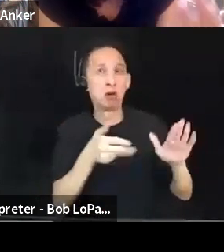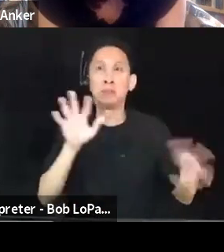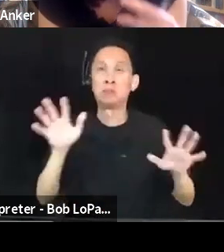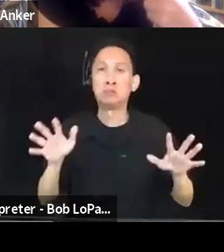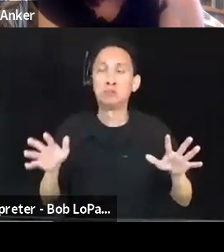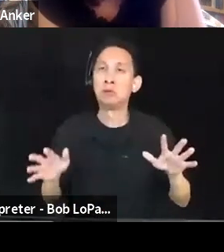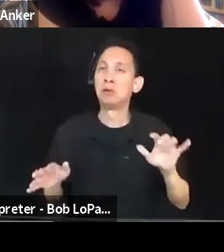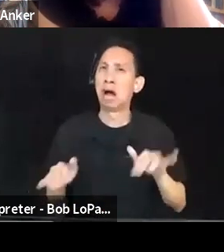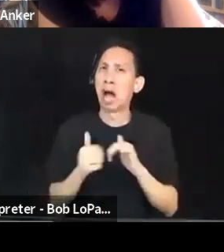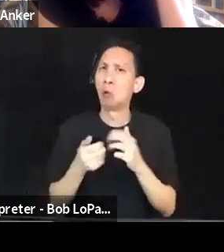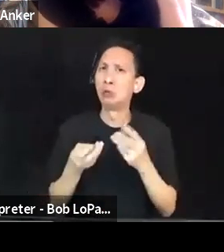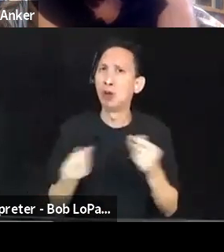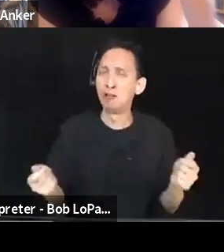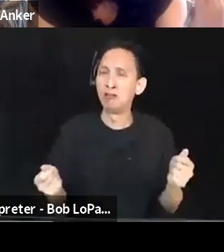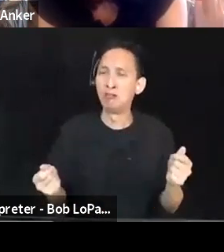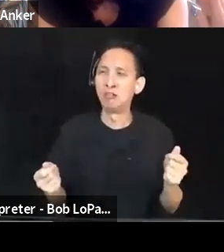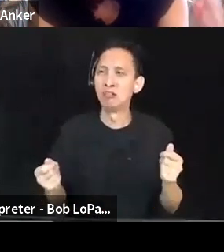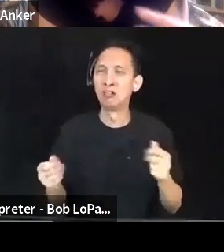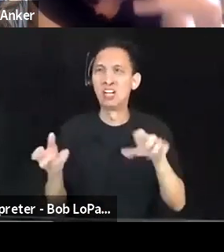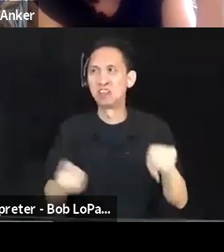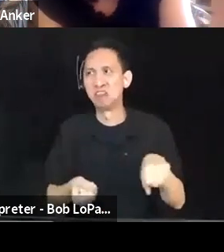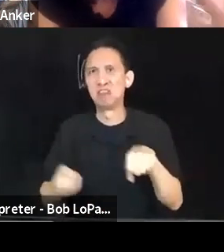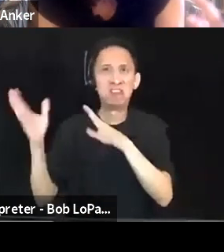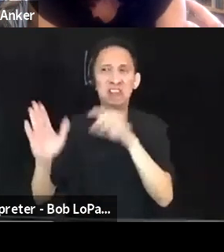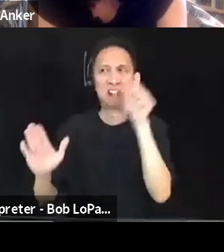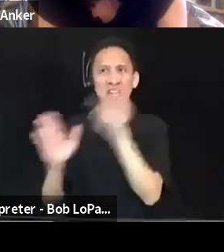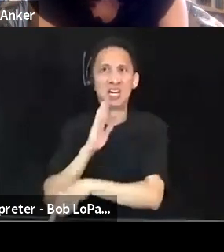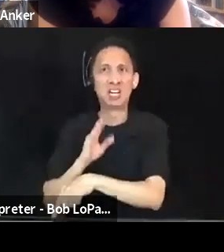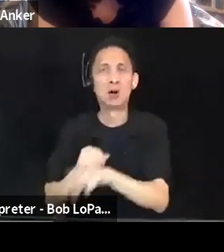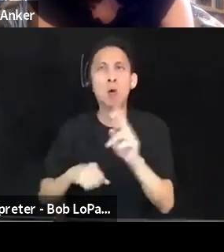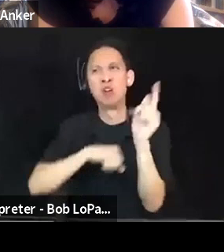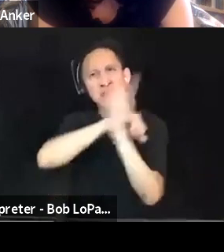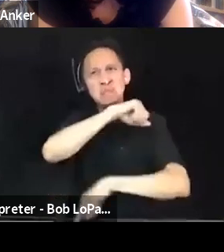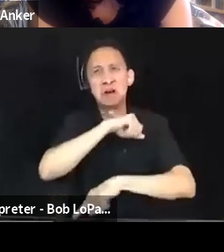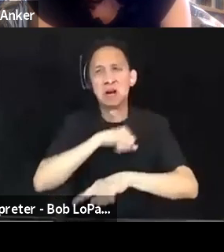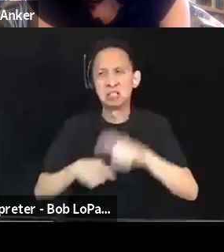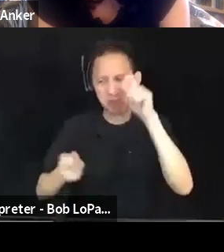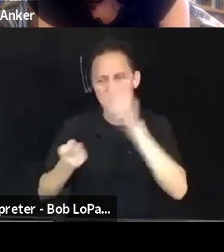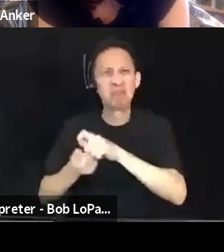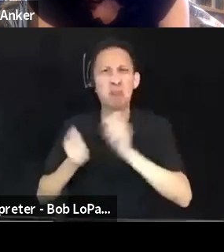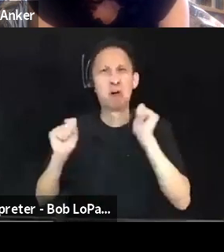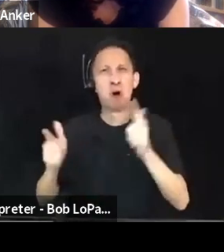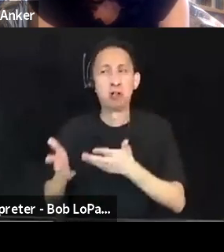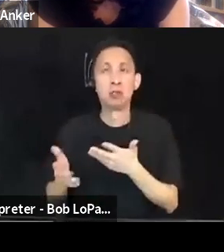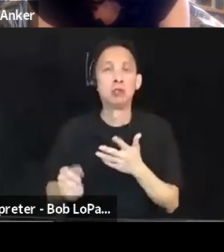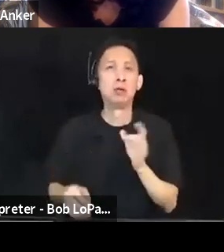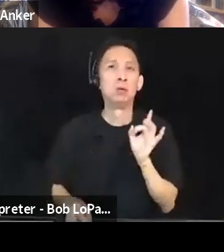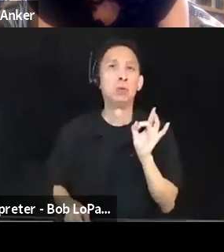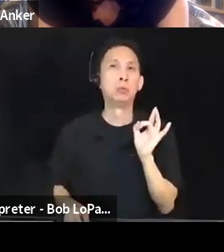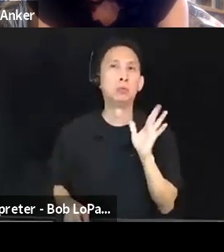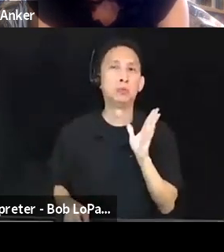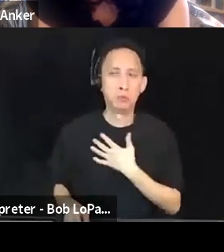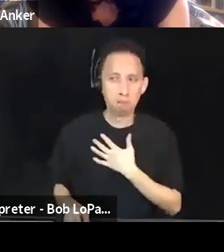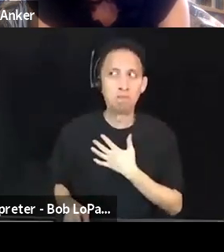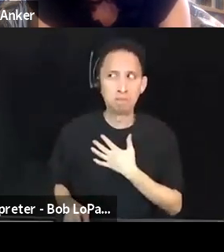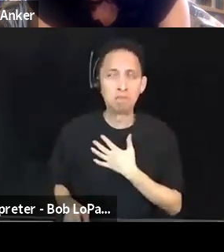the problem is the extermination of villainy or the deep punishment of villainy, then it seems to me thinking